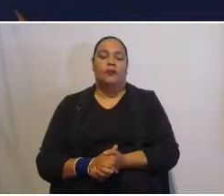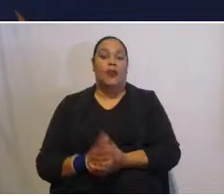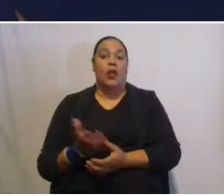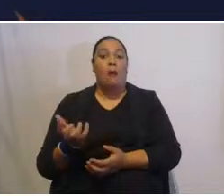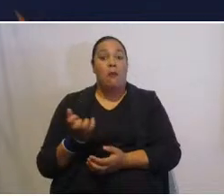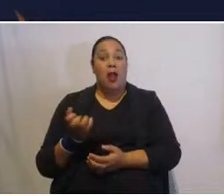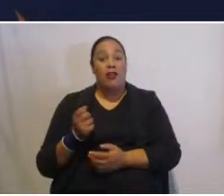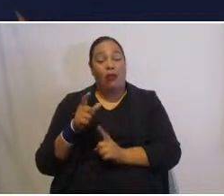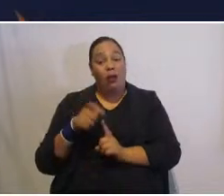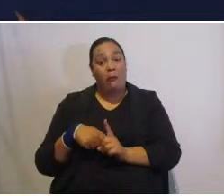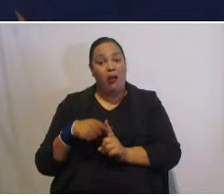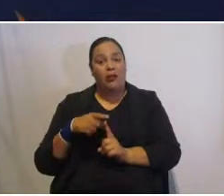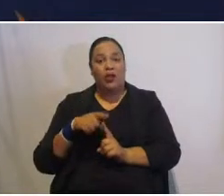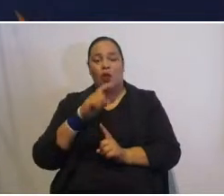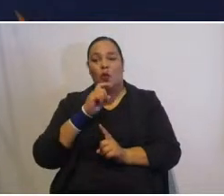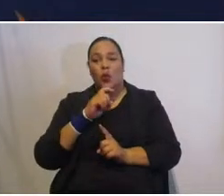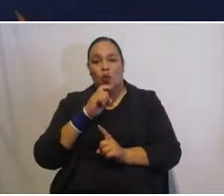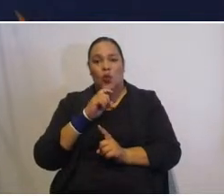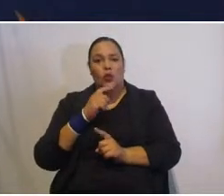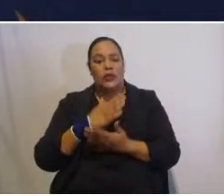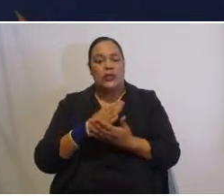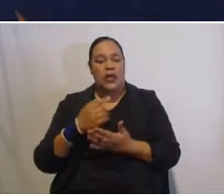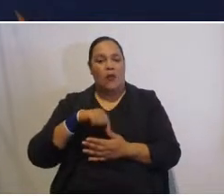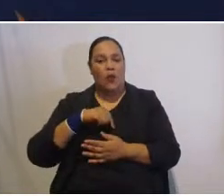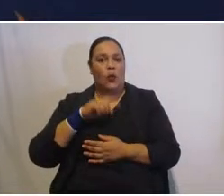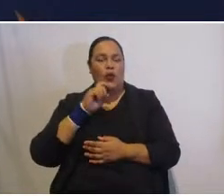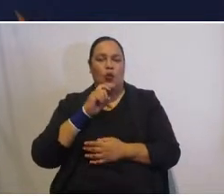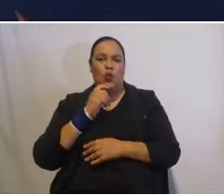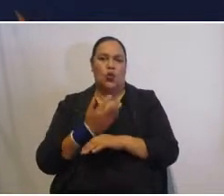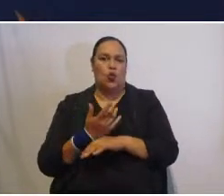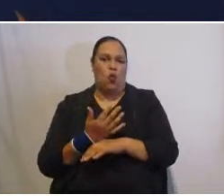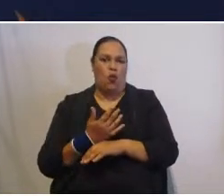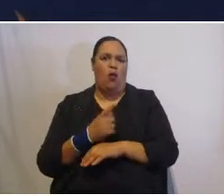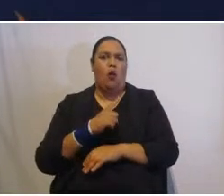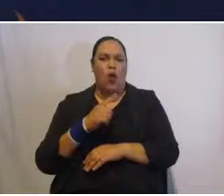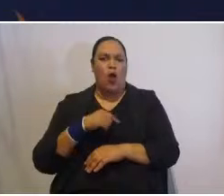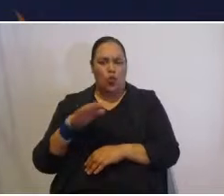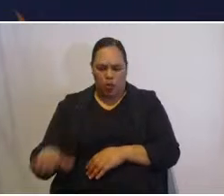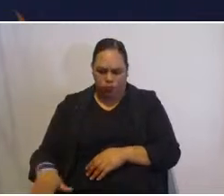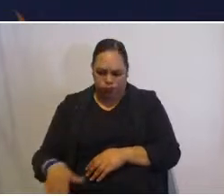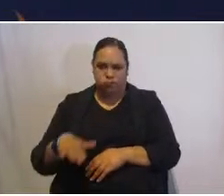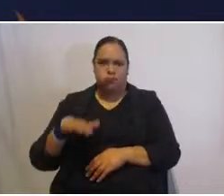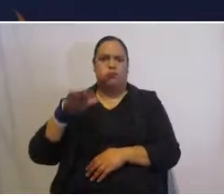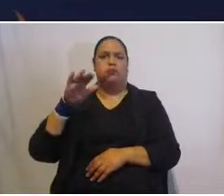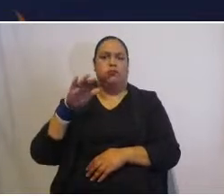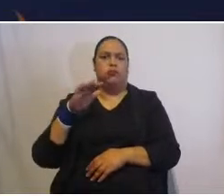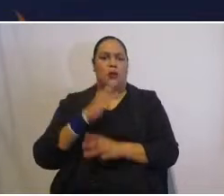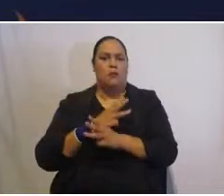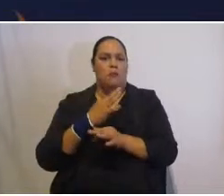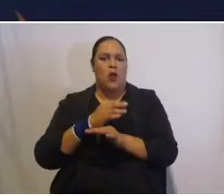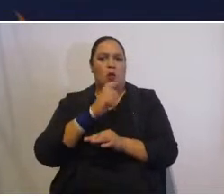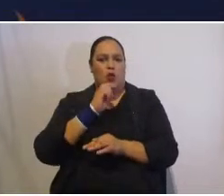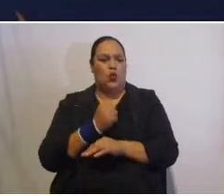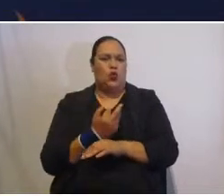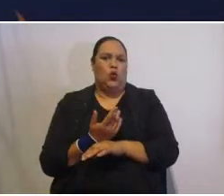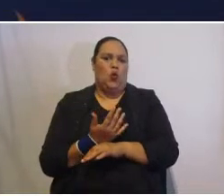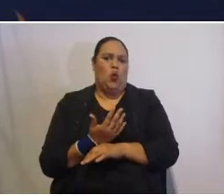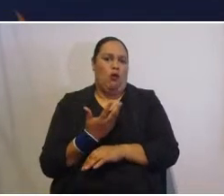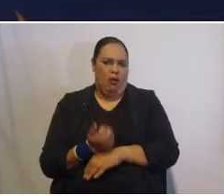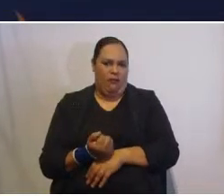Pensioners are using, some of us are using coal because we grew up, our parents were using coal.